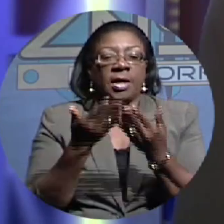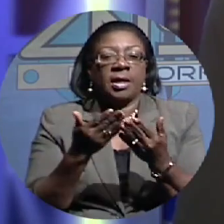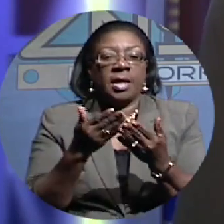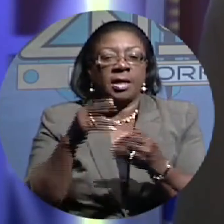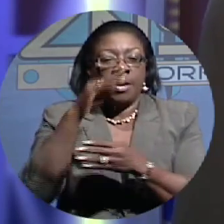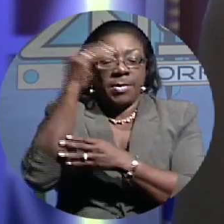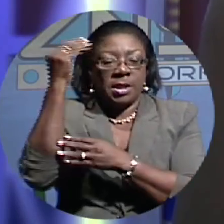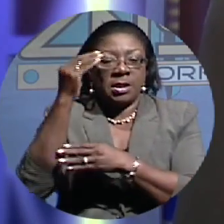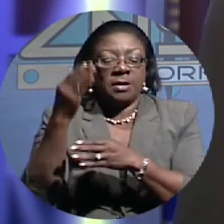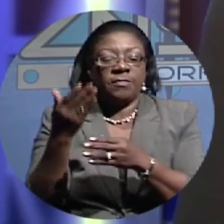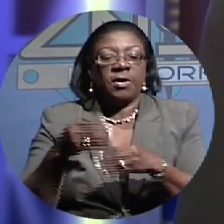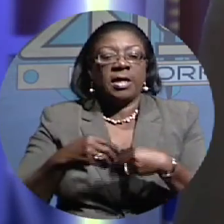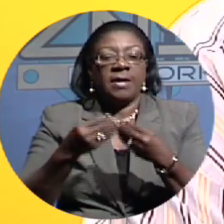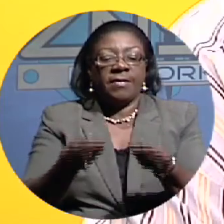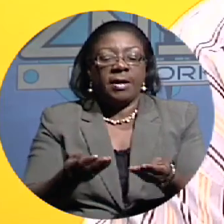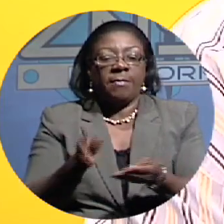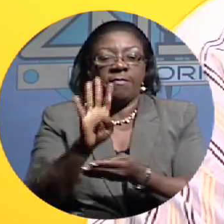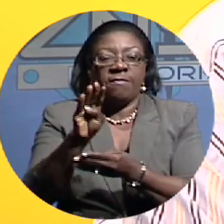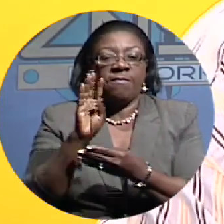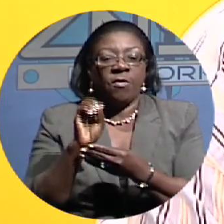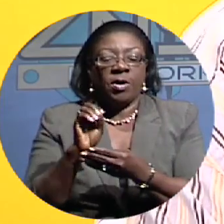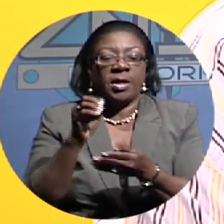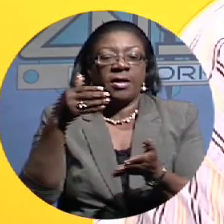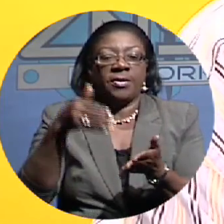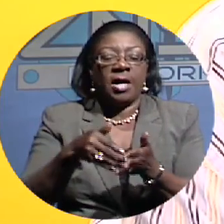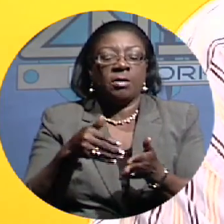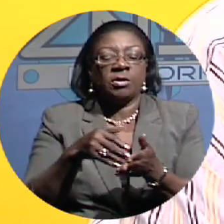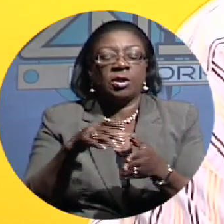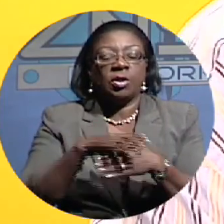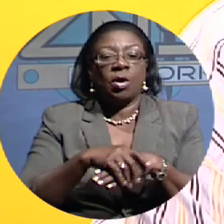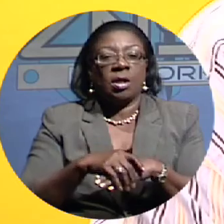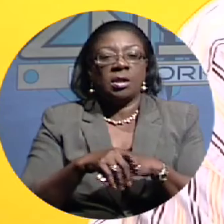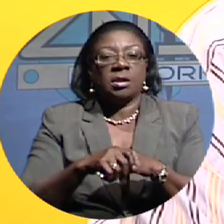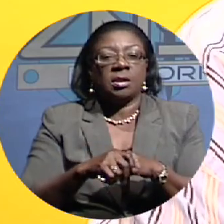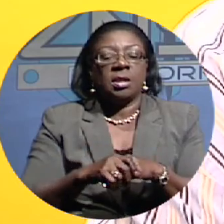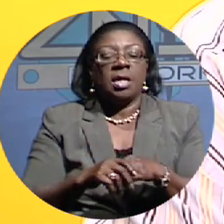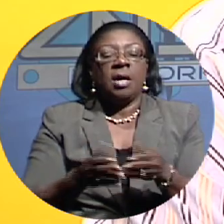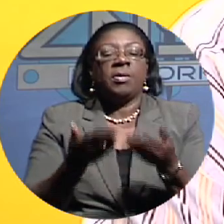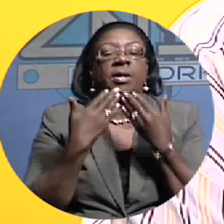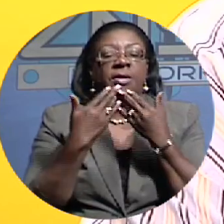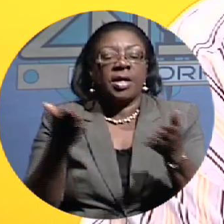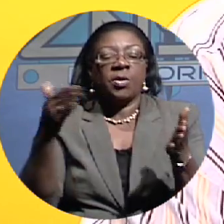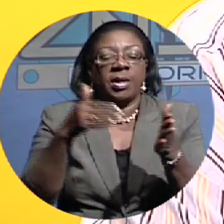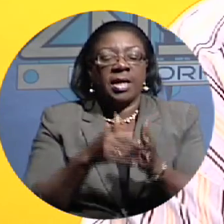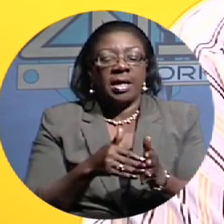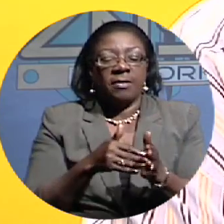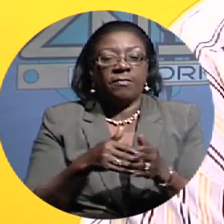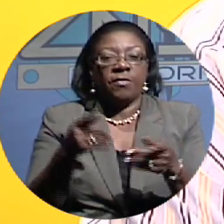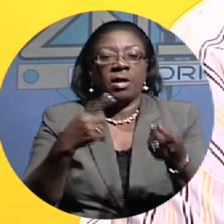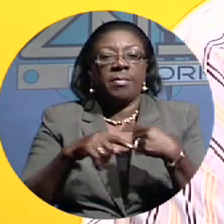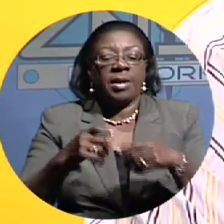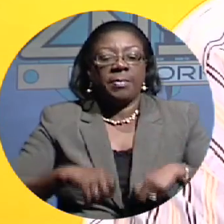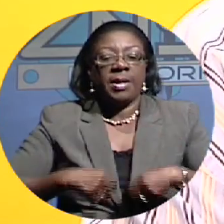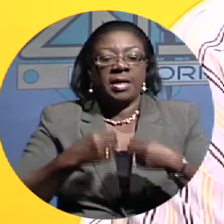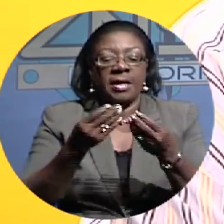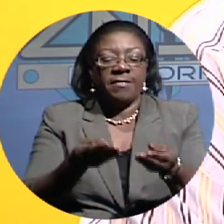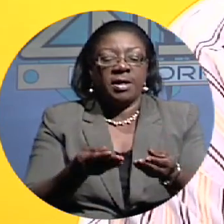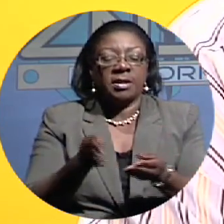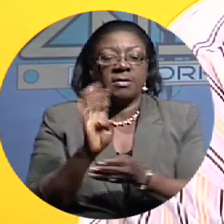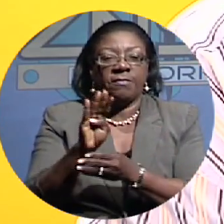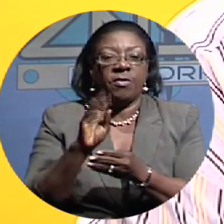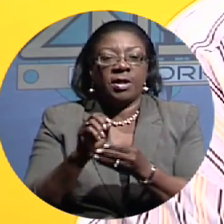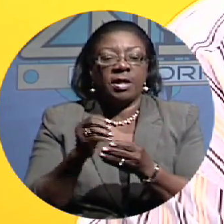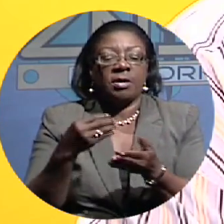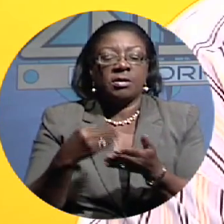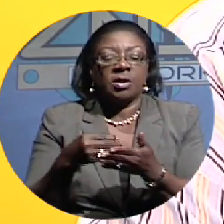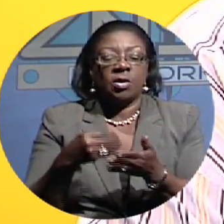some $40,000. Minister, I wish to thank you again for stepping to the plate and to assuring